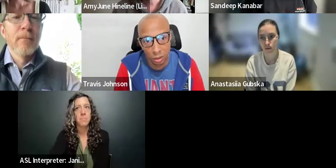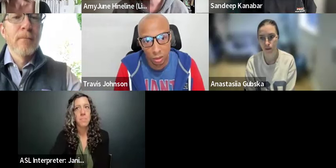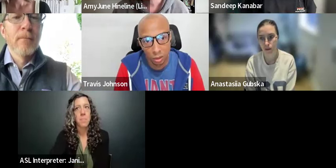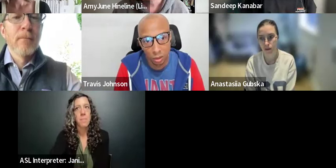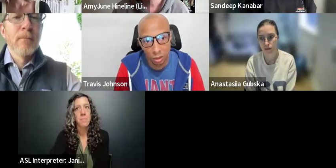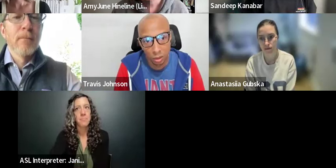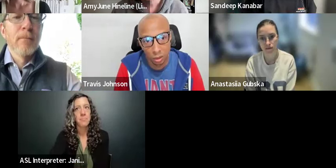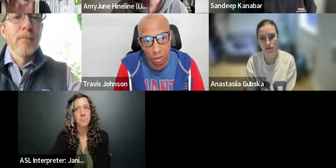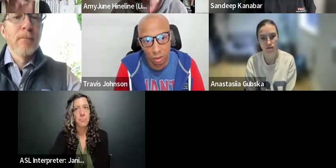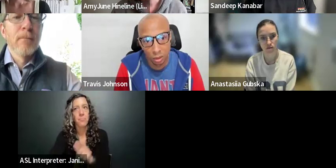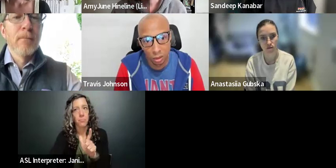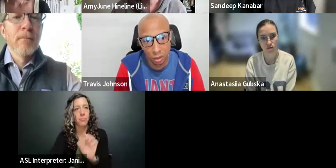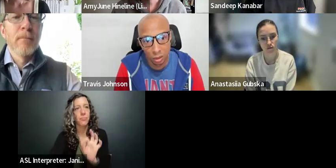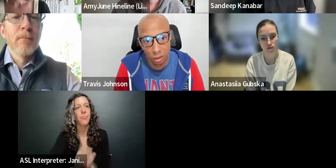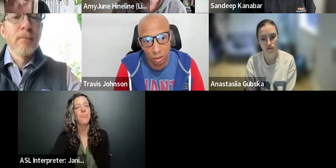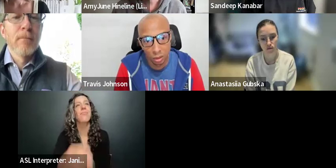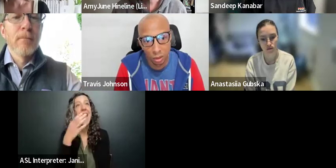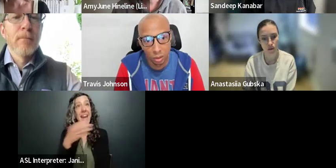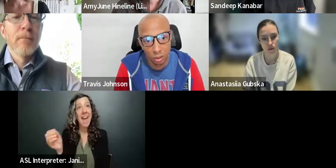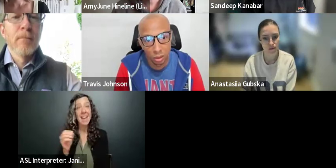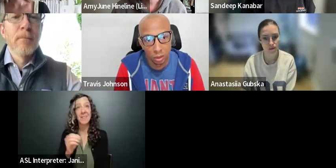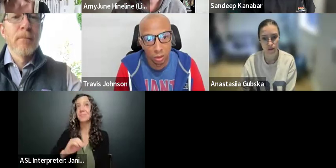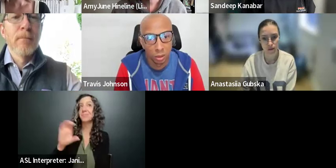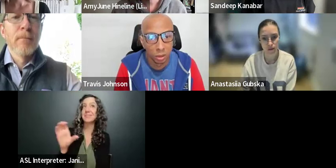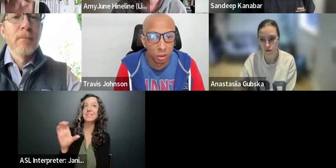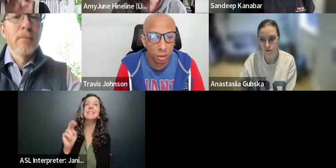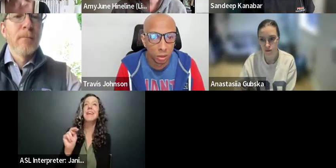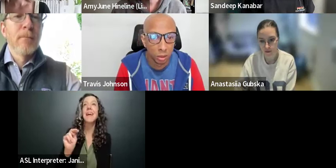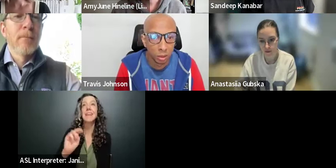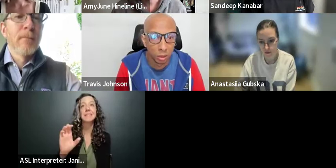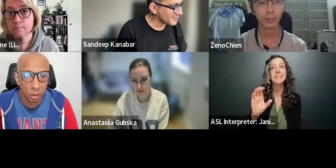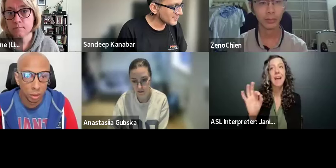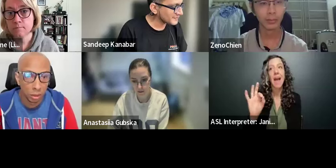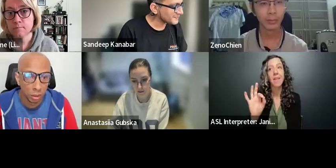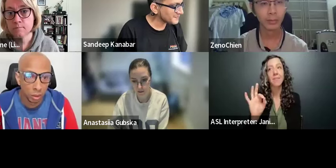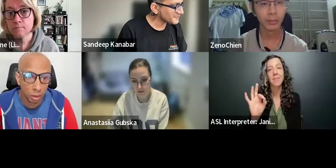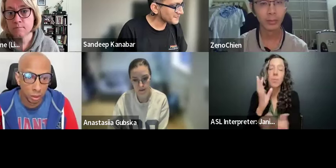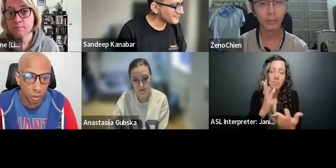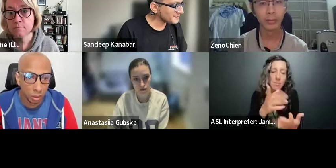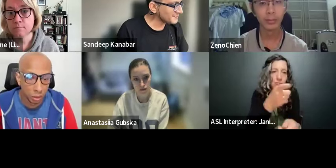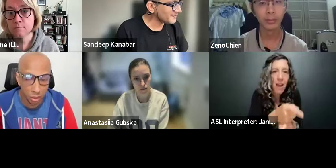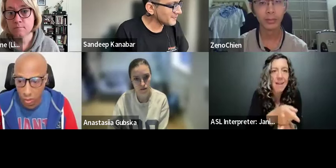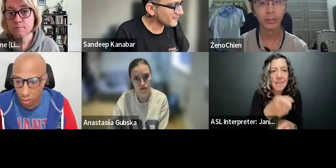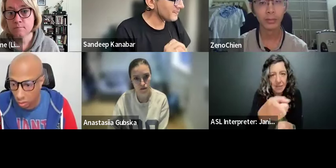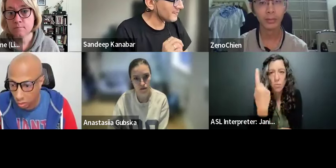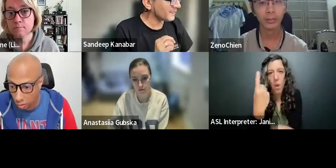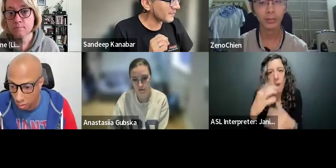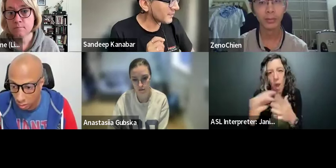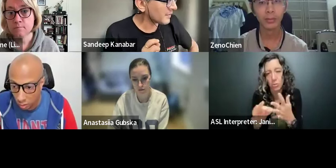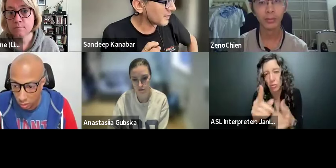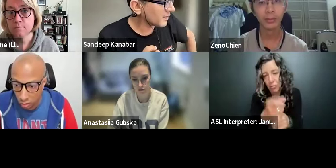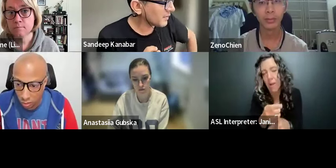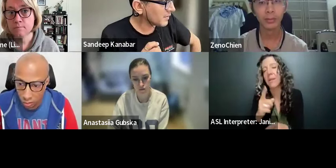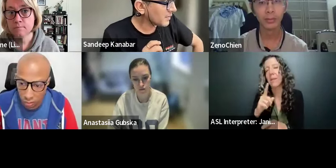And also the CNCF may be willing to, I think that is an option because I did ask if we can